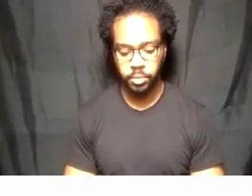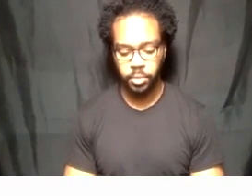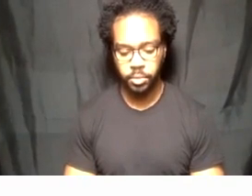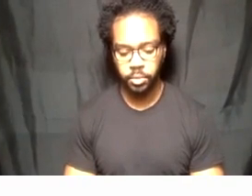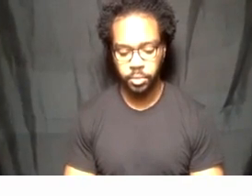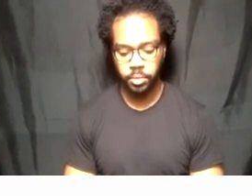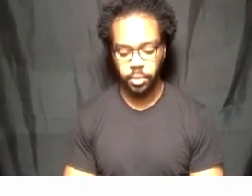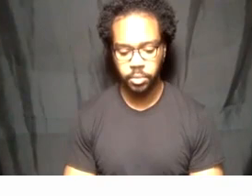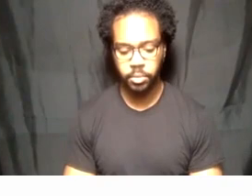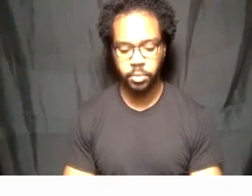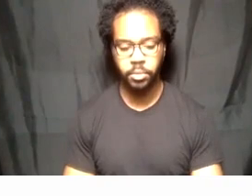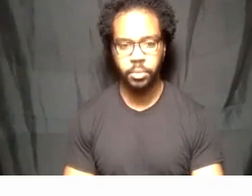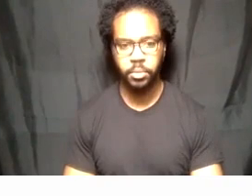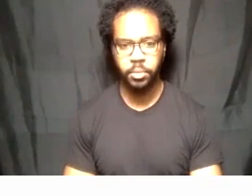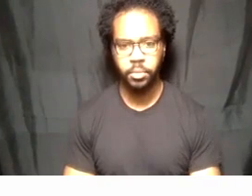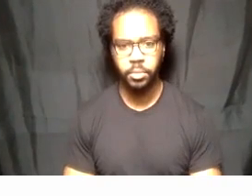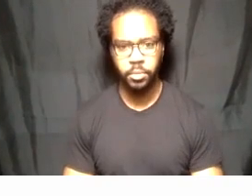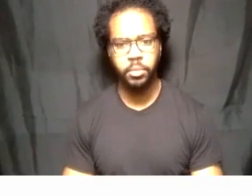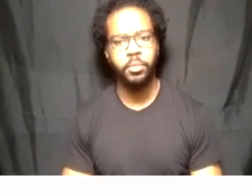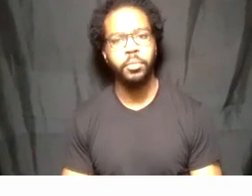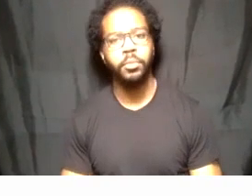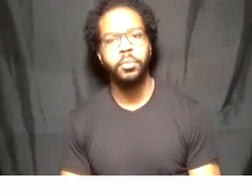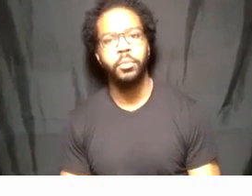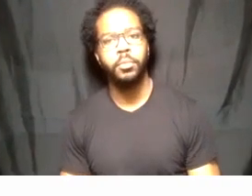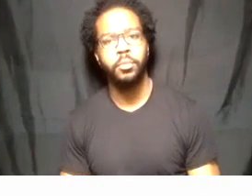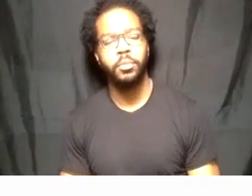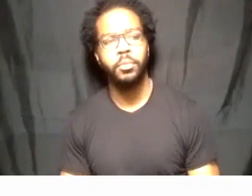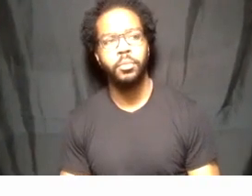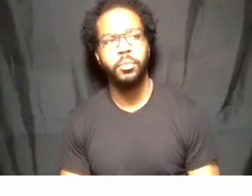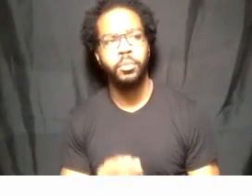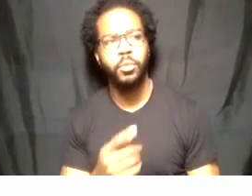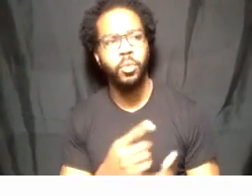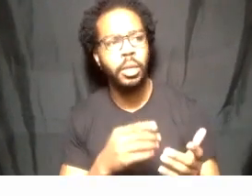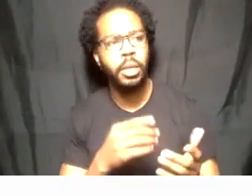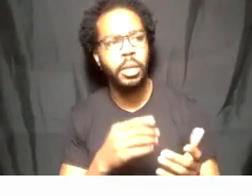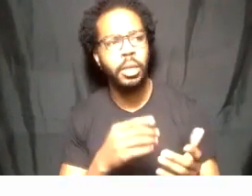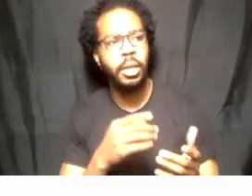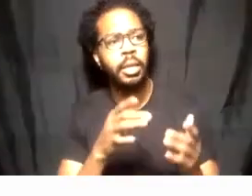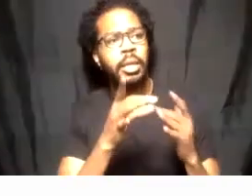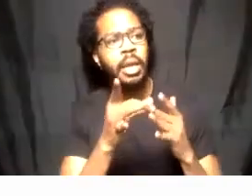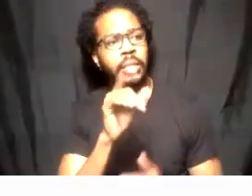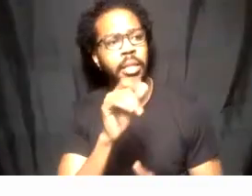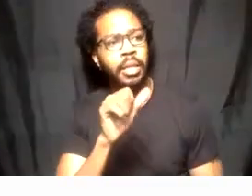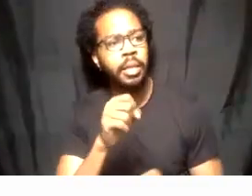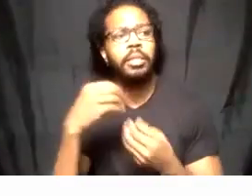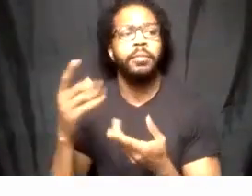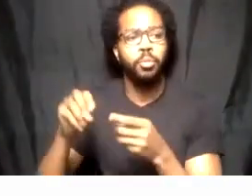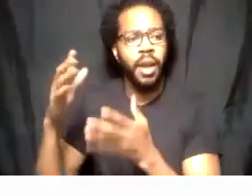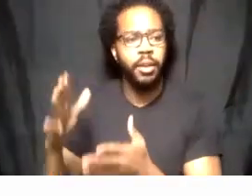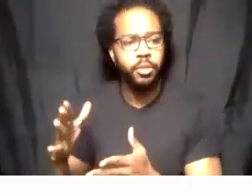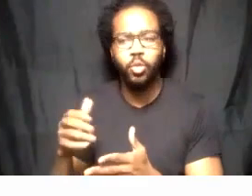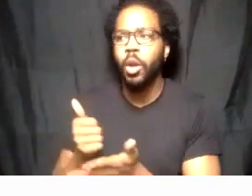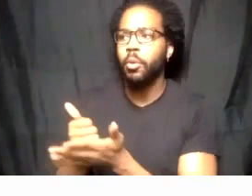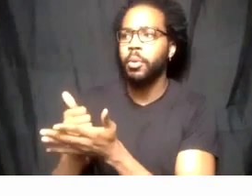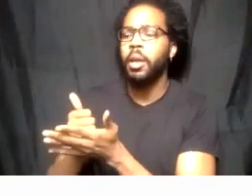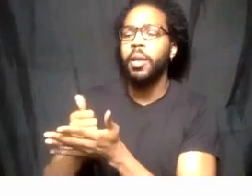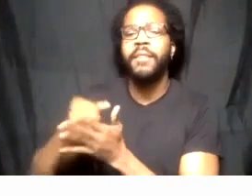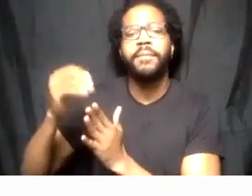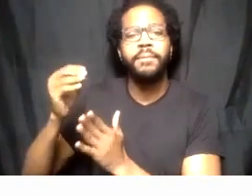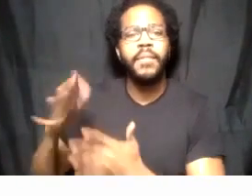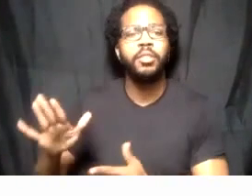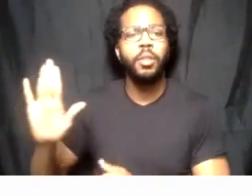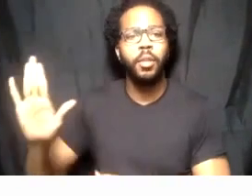What guidance is DDS giving to residential providers with respect to helping people request ballots and complete their voting for the June